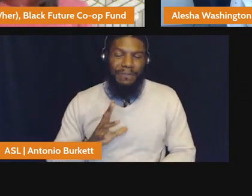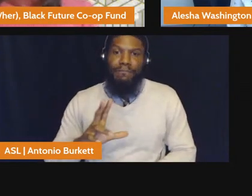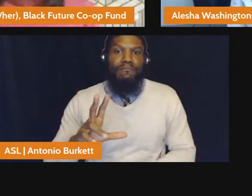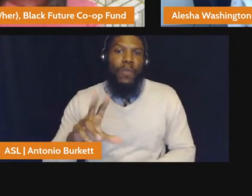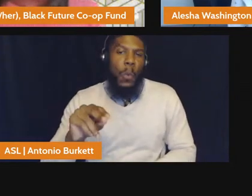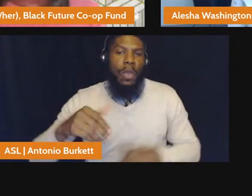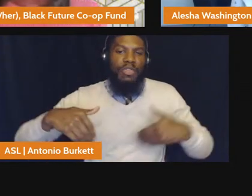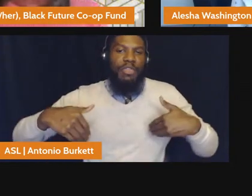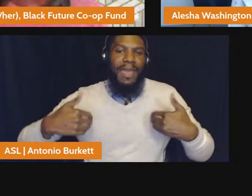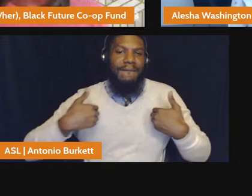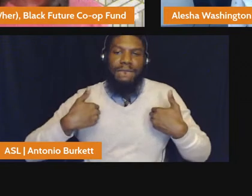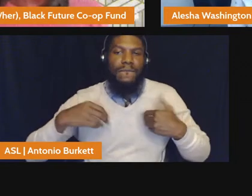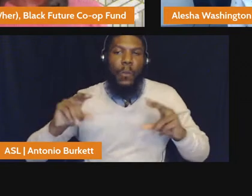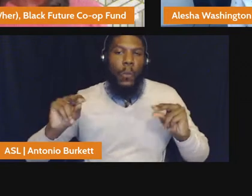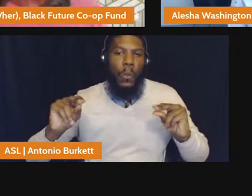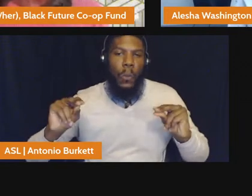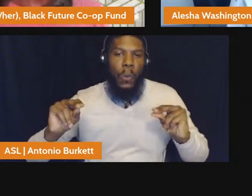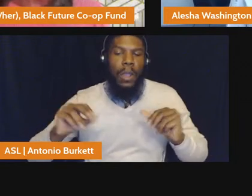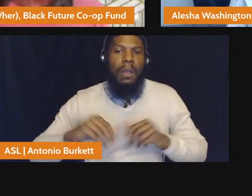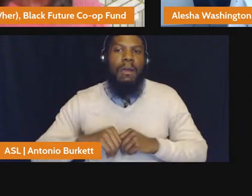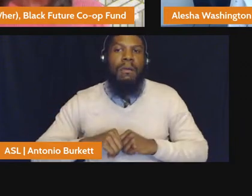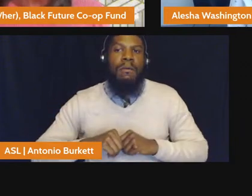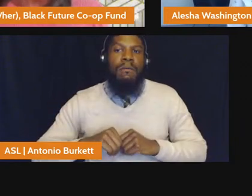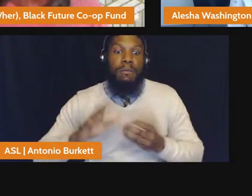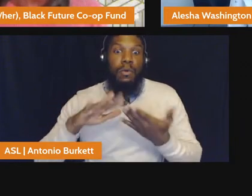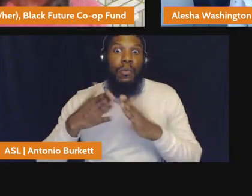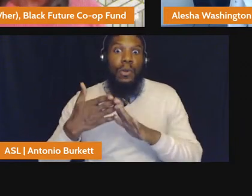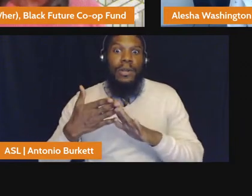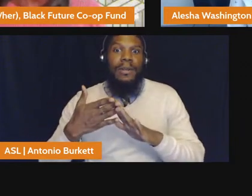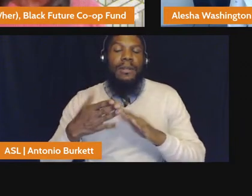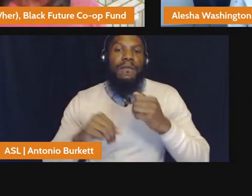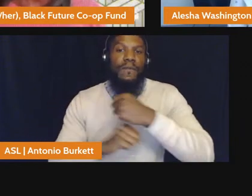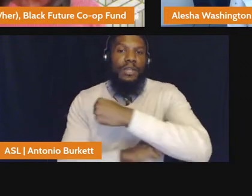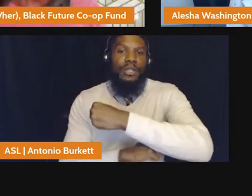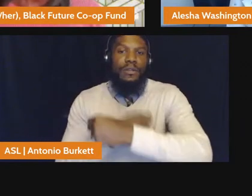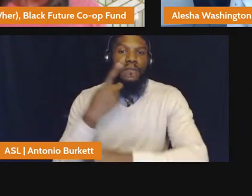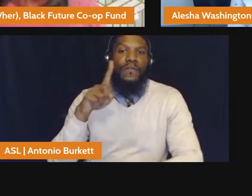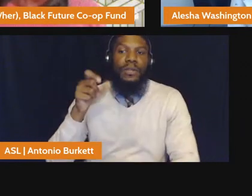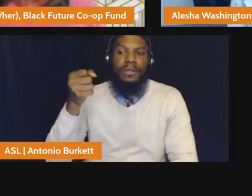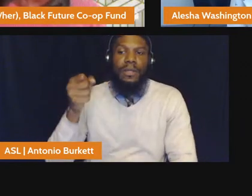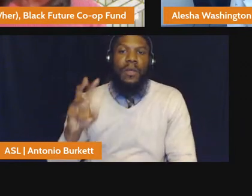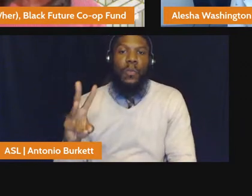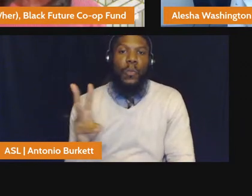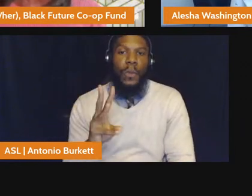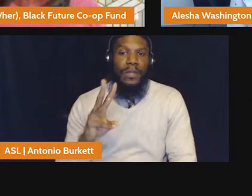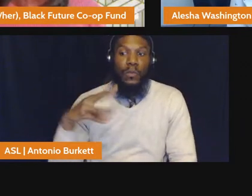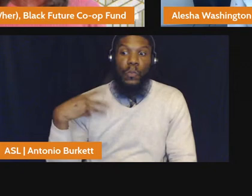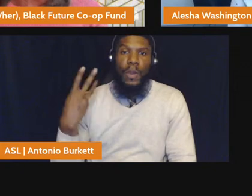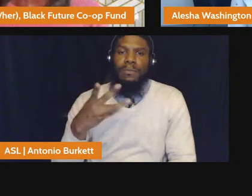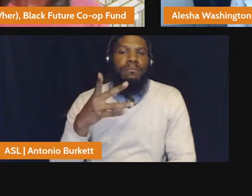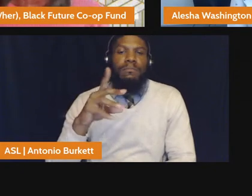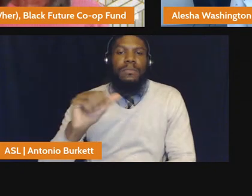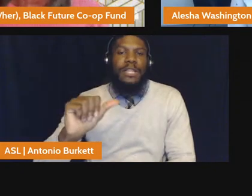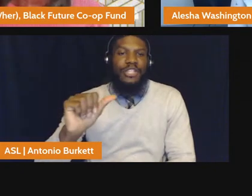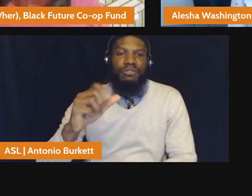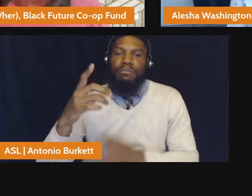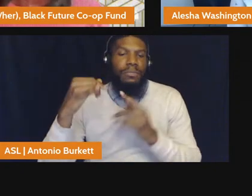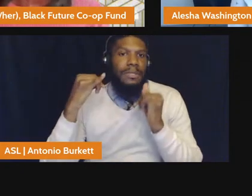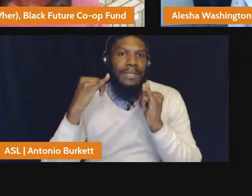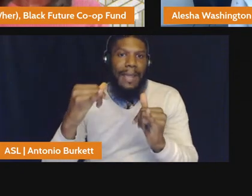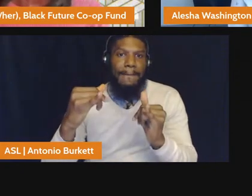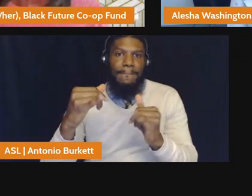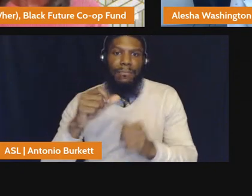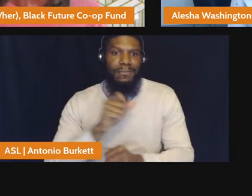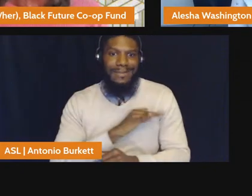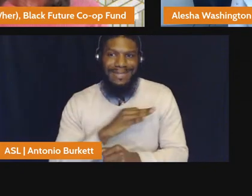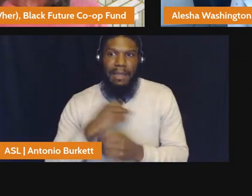as of yet. And at the Community Foundation for Southwest Washington, it was very similar to Alicia. The staff was holding that